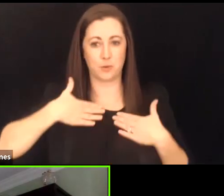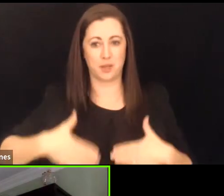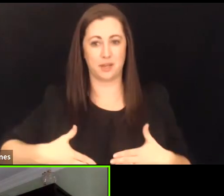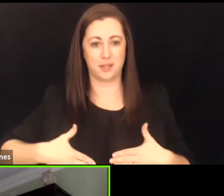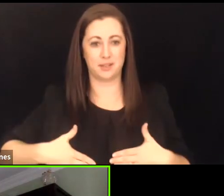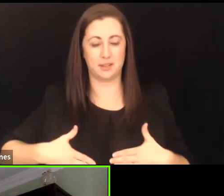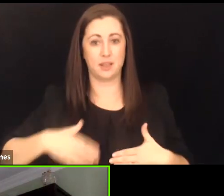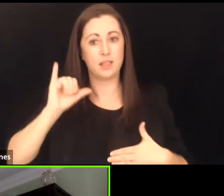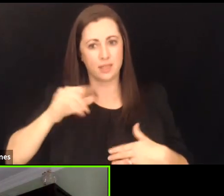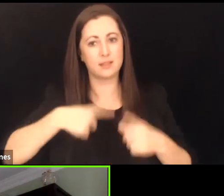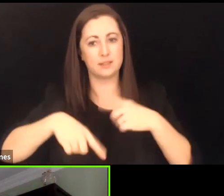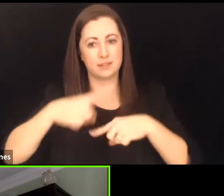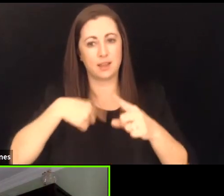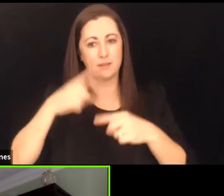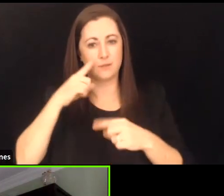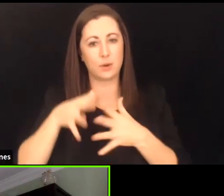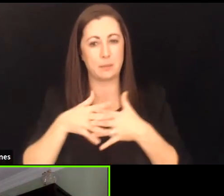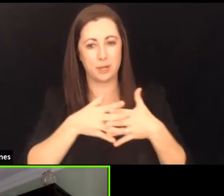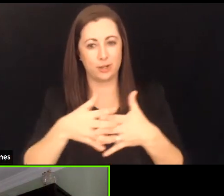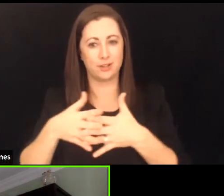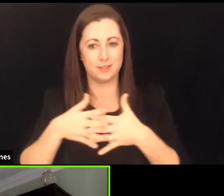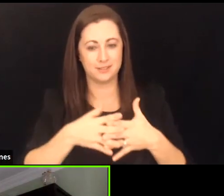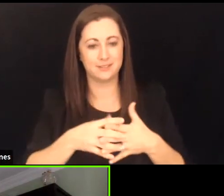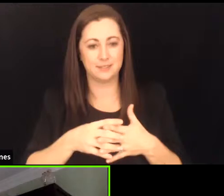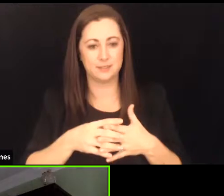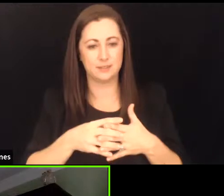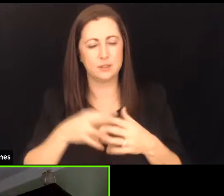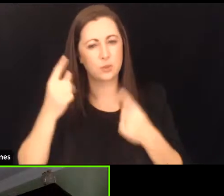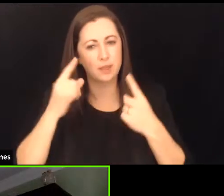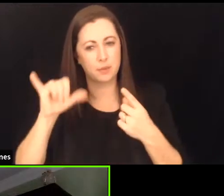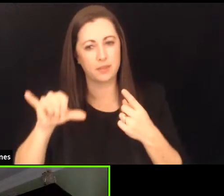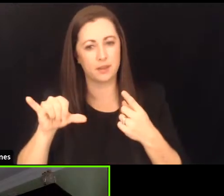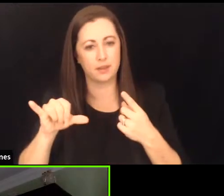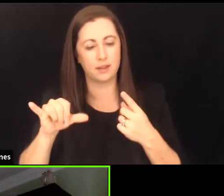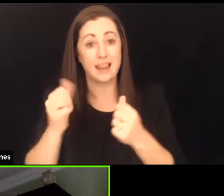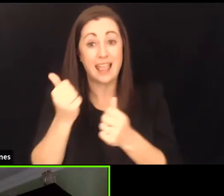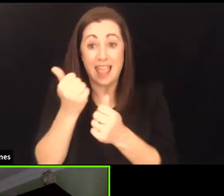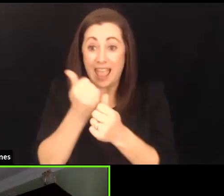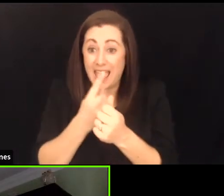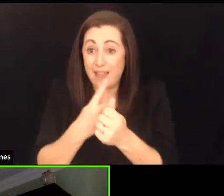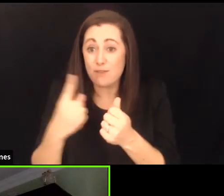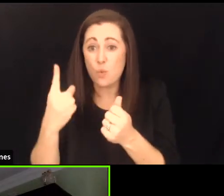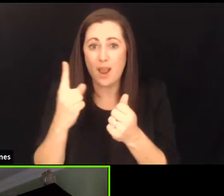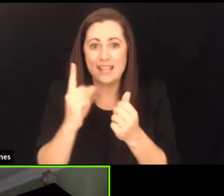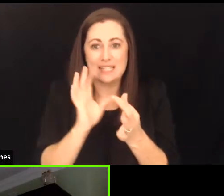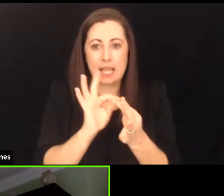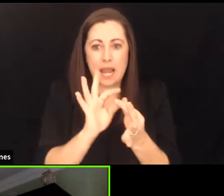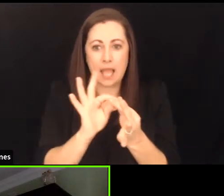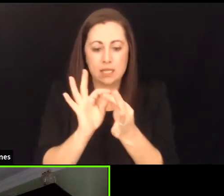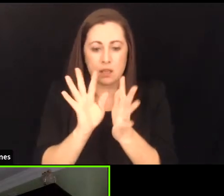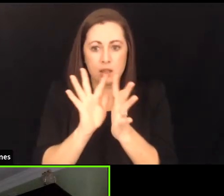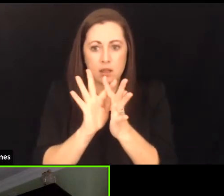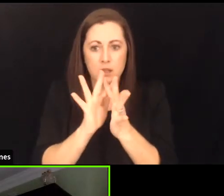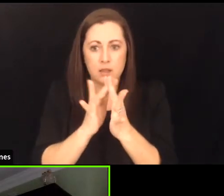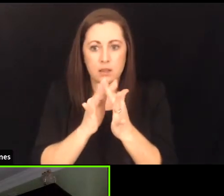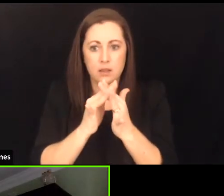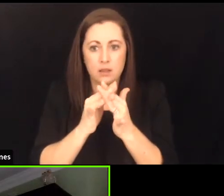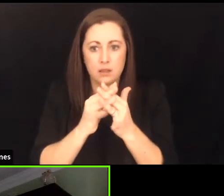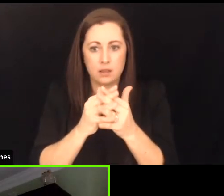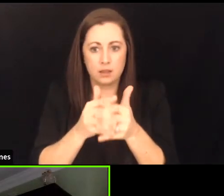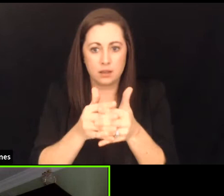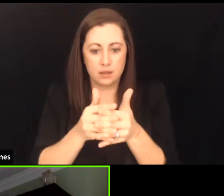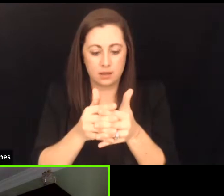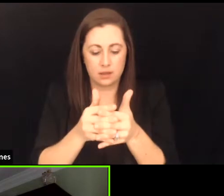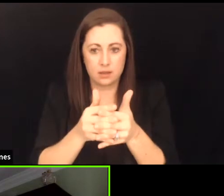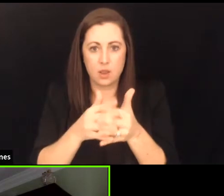That's the sign for America. Think about it. Everyone is connected together. We're